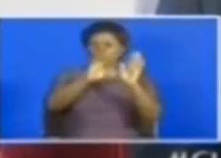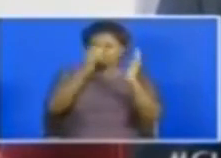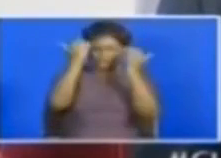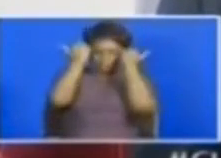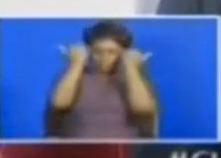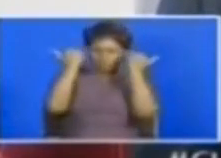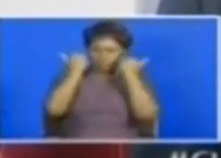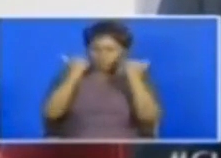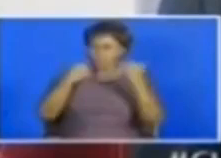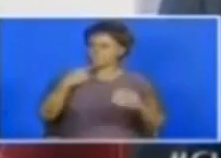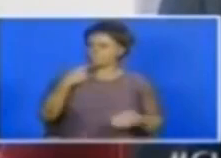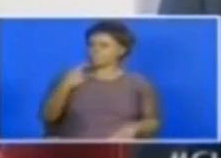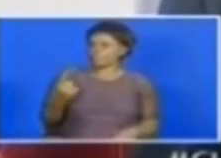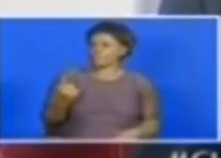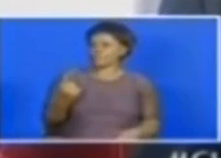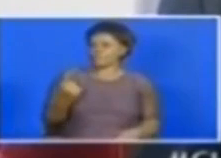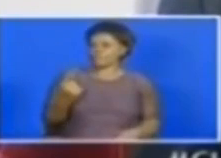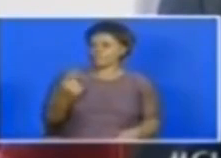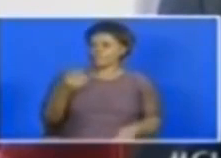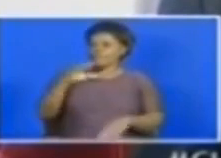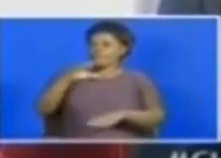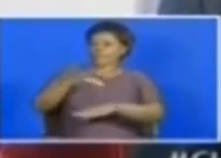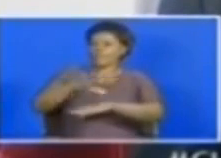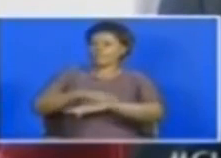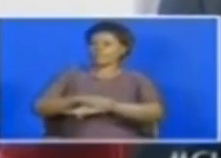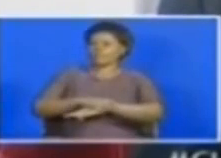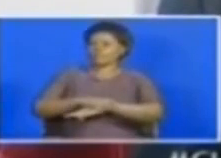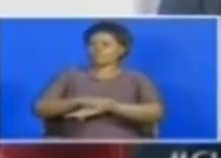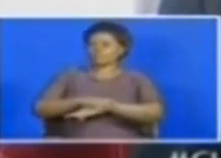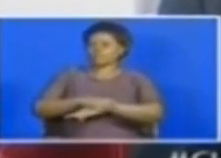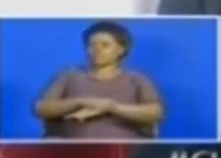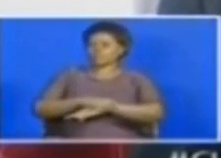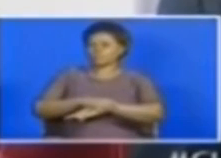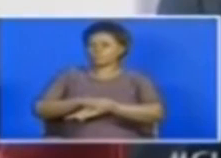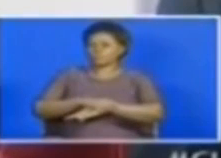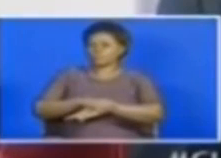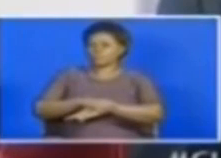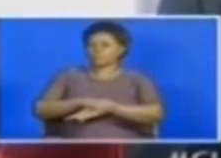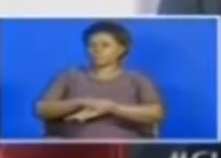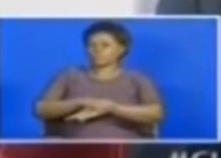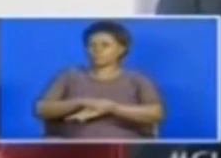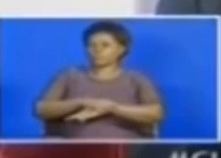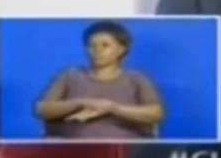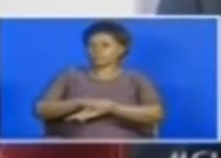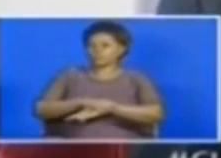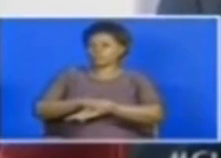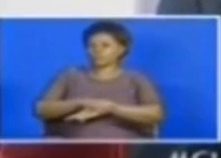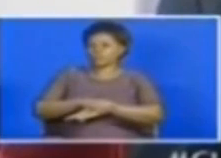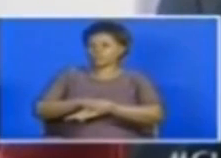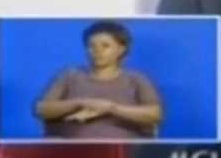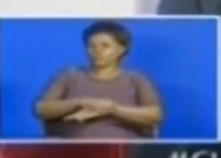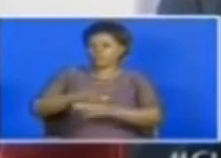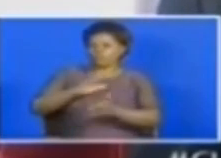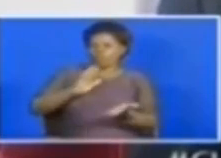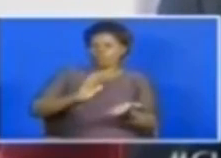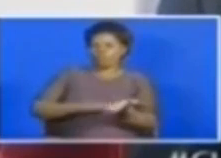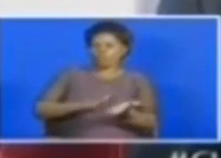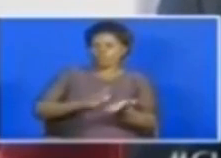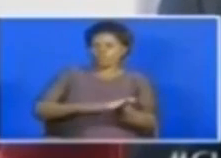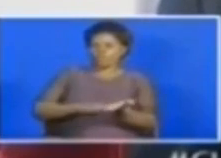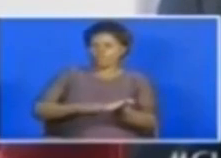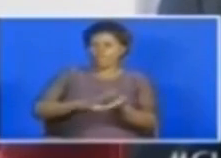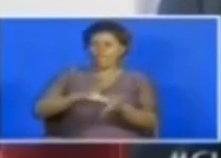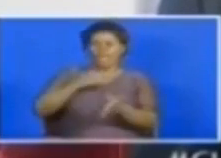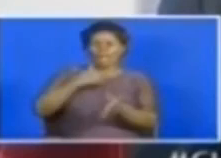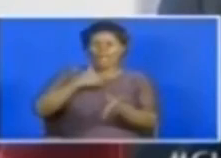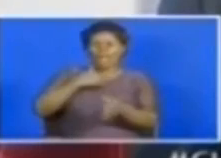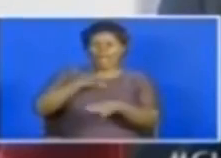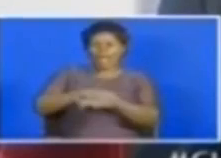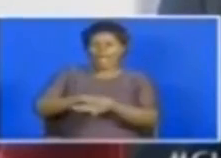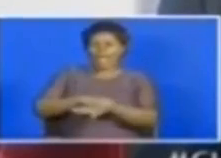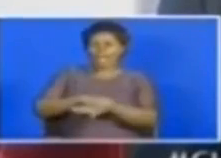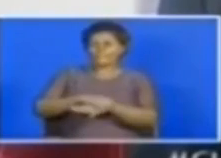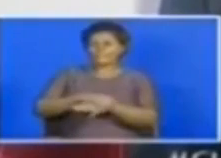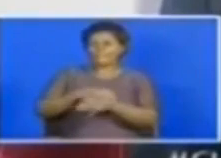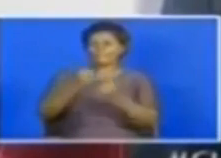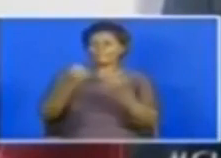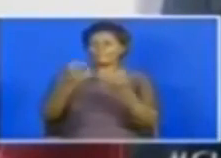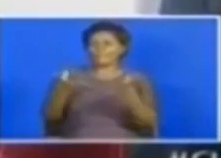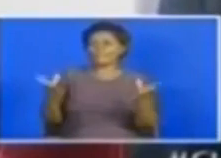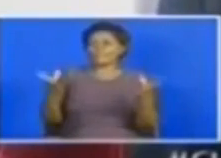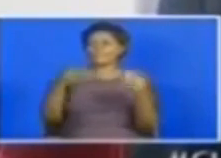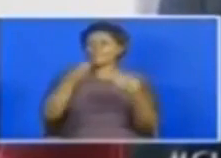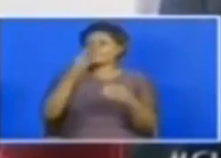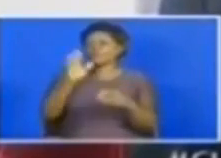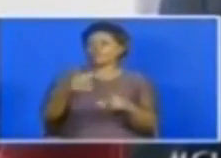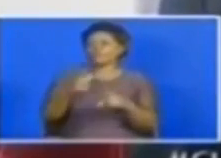Court, and we have received, we appreciate the letters we have received so far. We have received quite a number of letters from